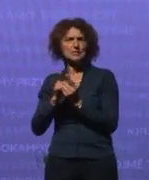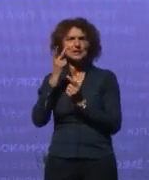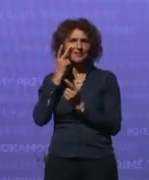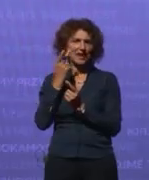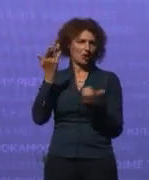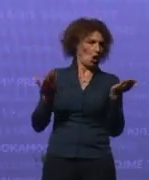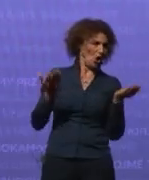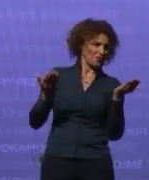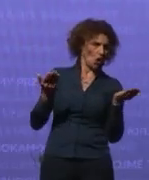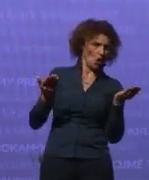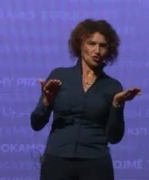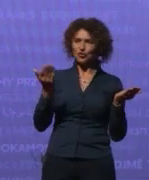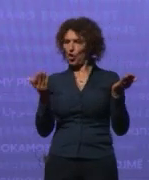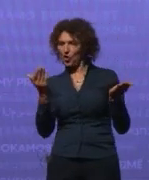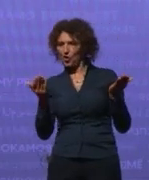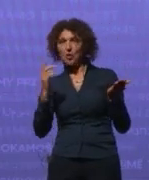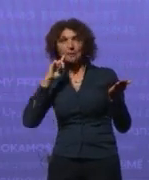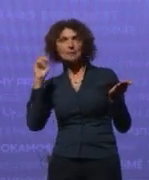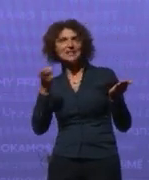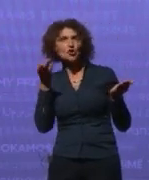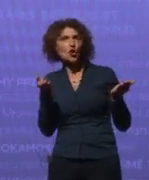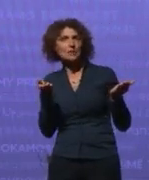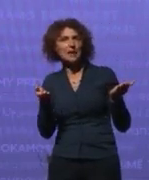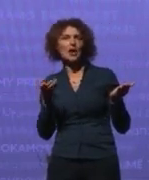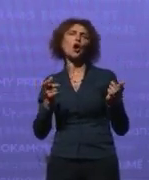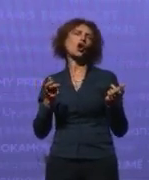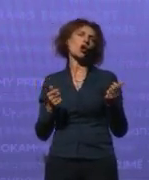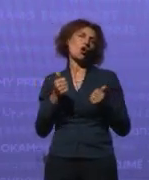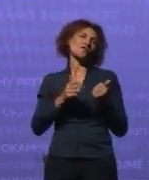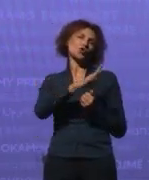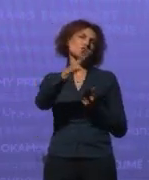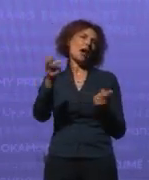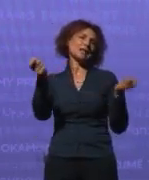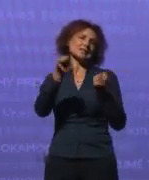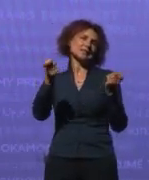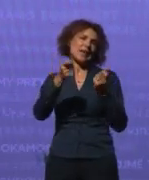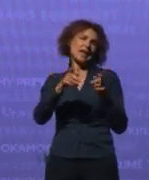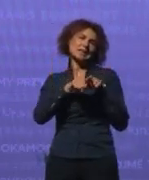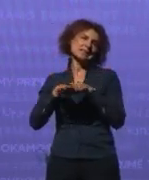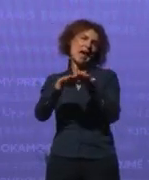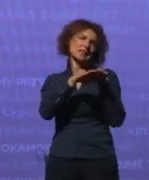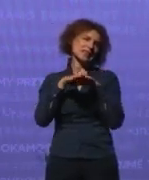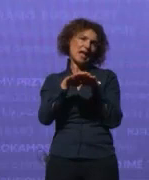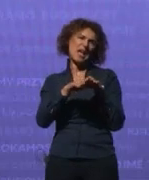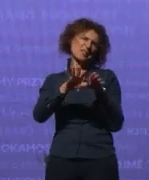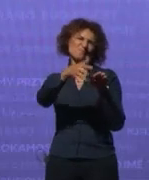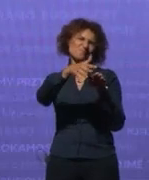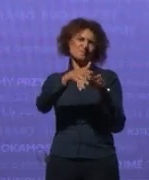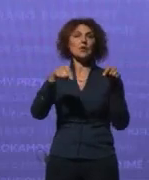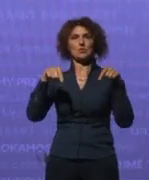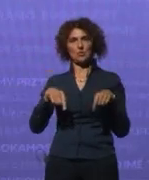they undergo usually. So with this, I would like to